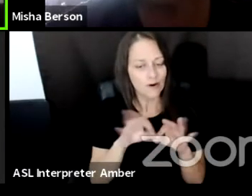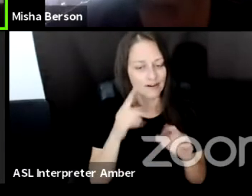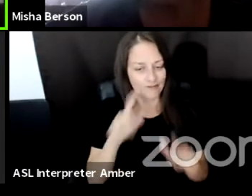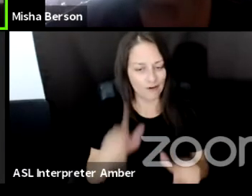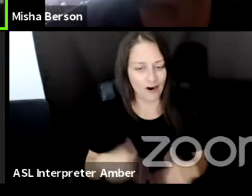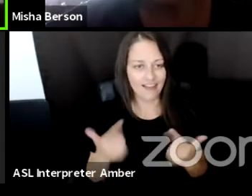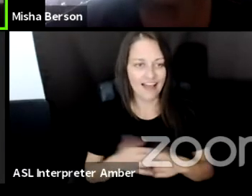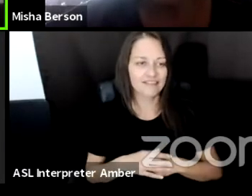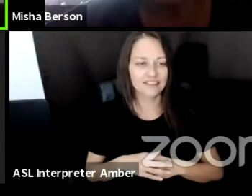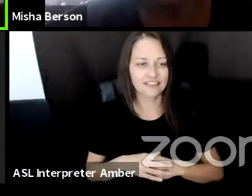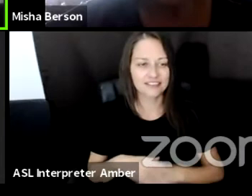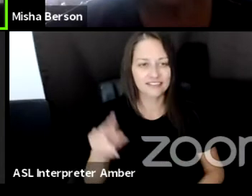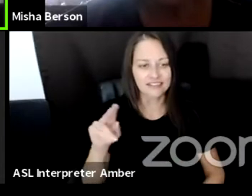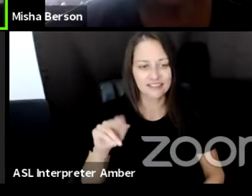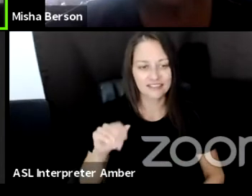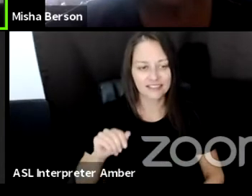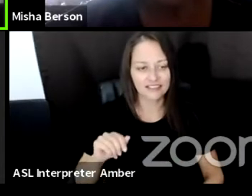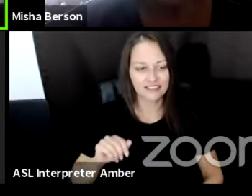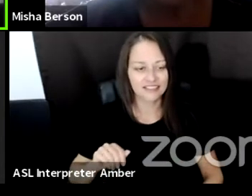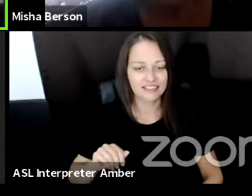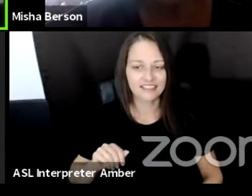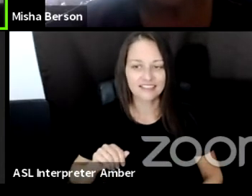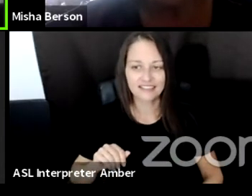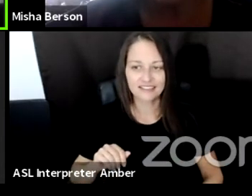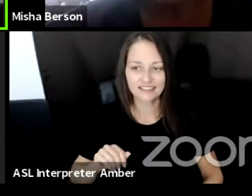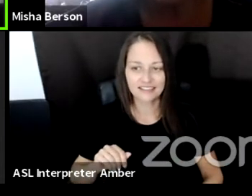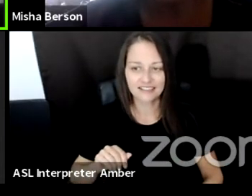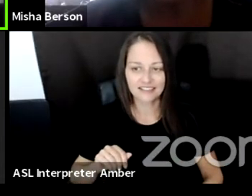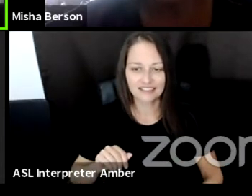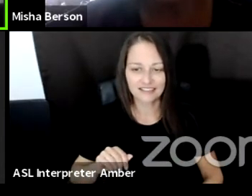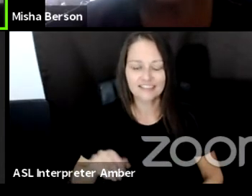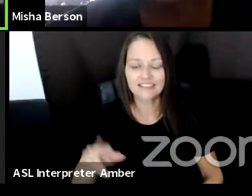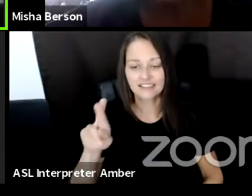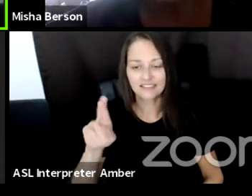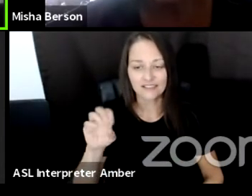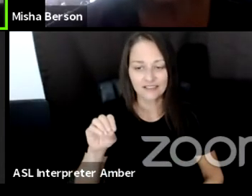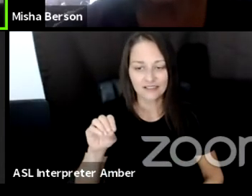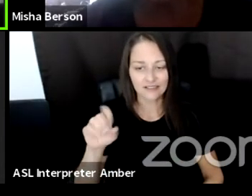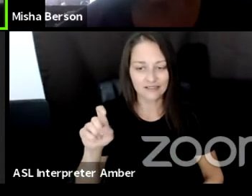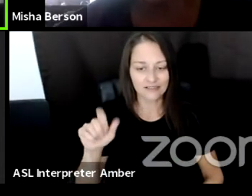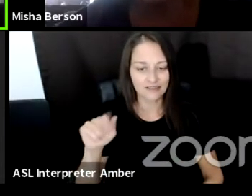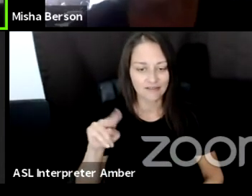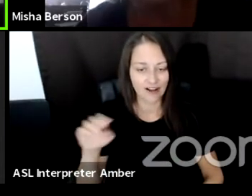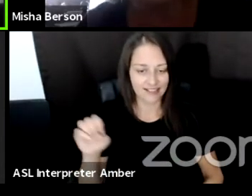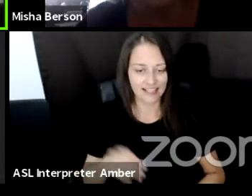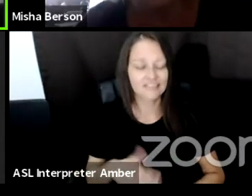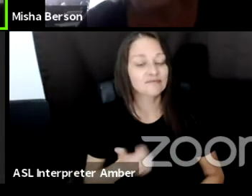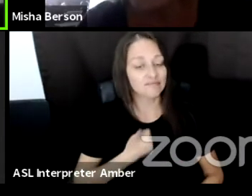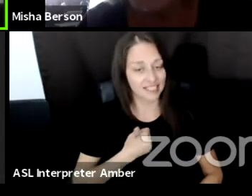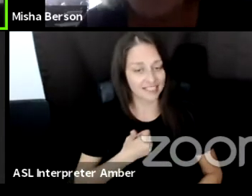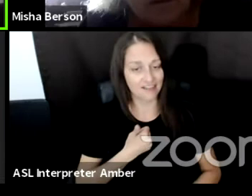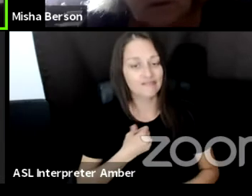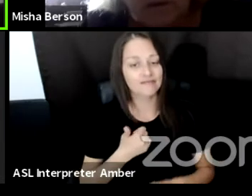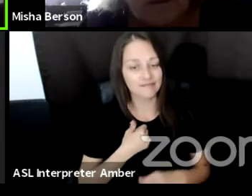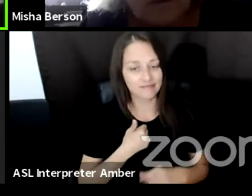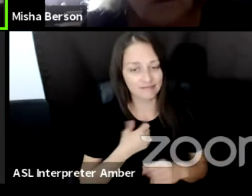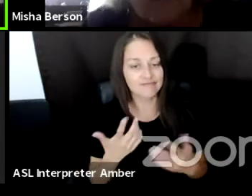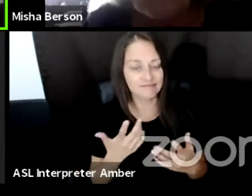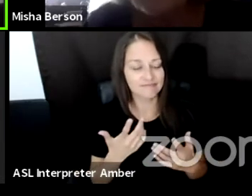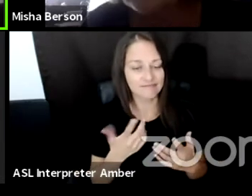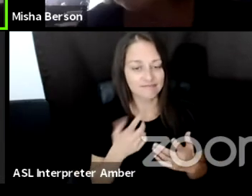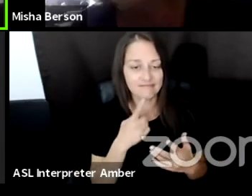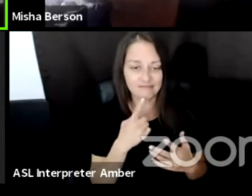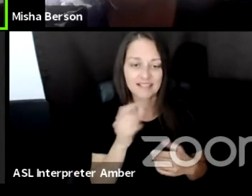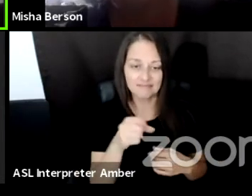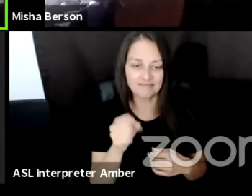I just want to echo what Marcy just said and you know, just express the